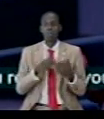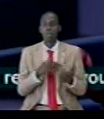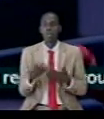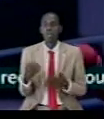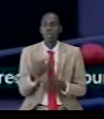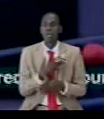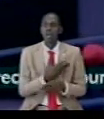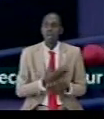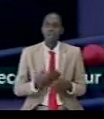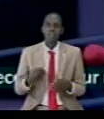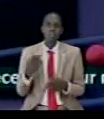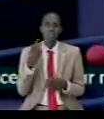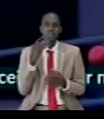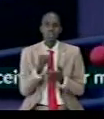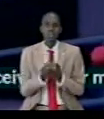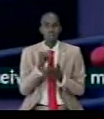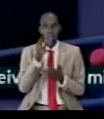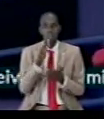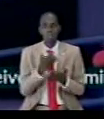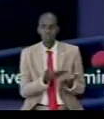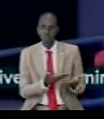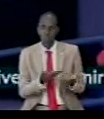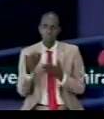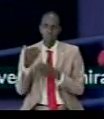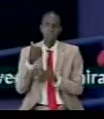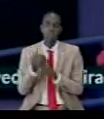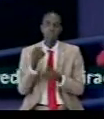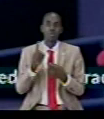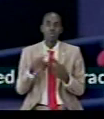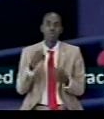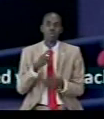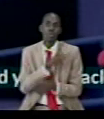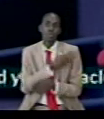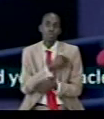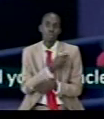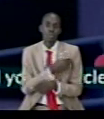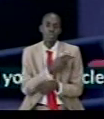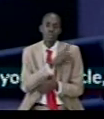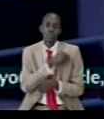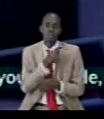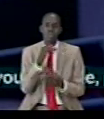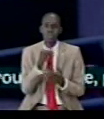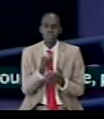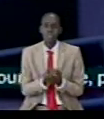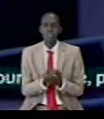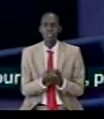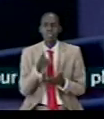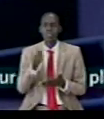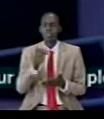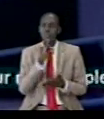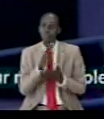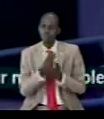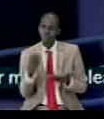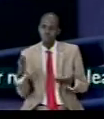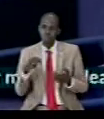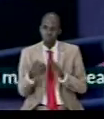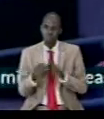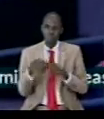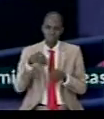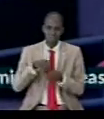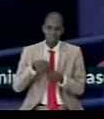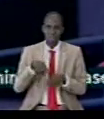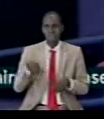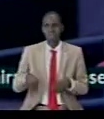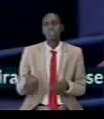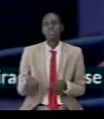mi. Mo wa gbe lo hospital. But mo wa di hospital won ni kokoro ni pe eyun ni emi de mo pe eyun arin ese lo ti